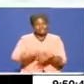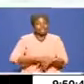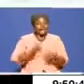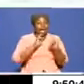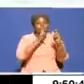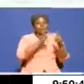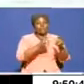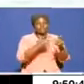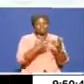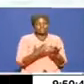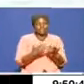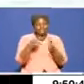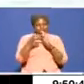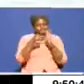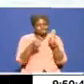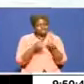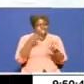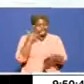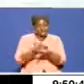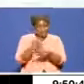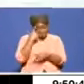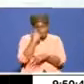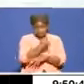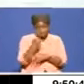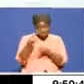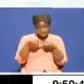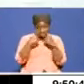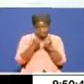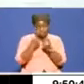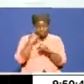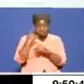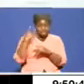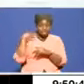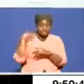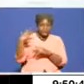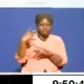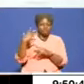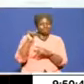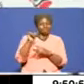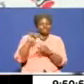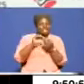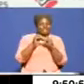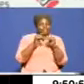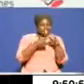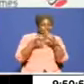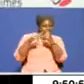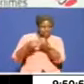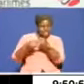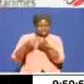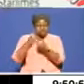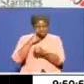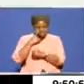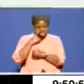timu. Tunaona champion iko namba 6-7. So una ligi sio rahisi.